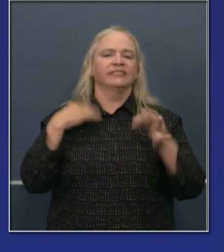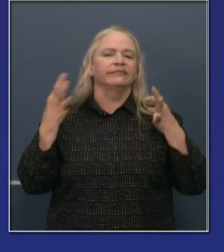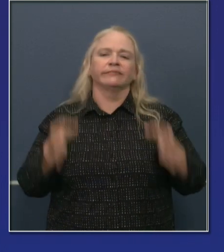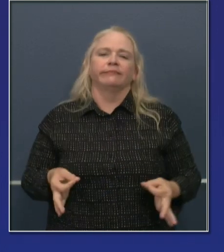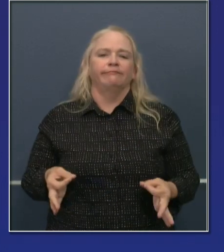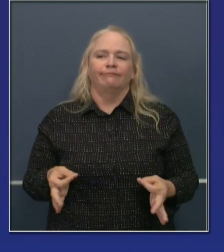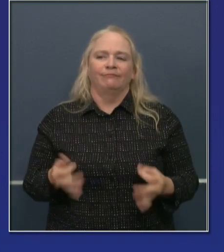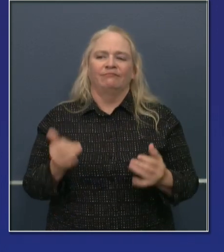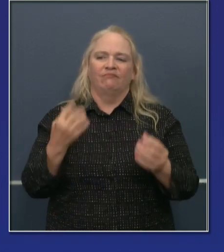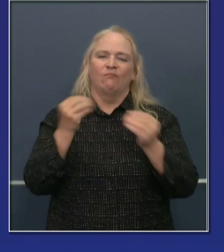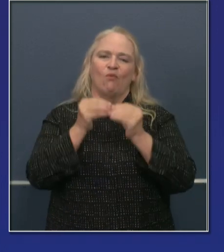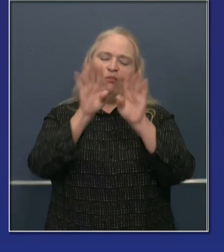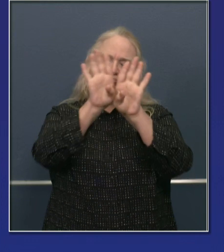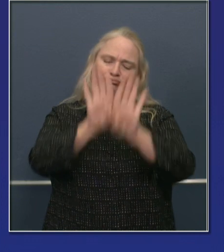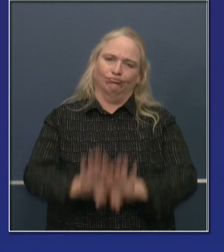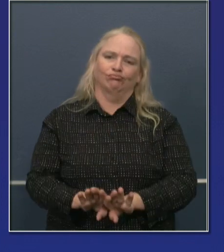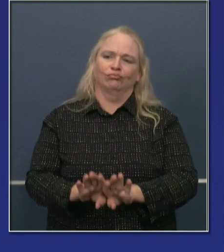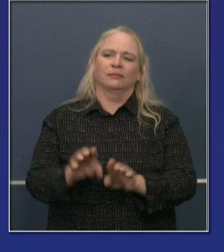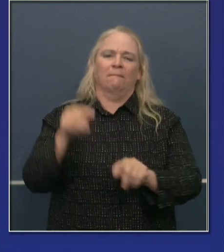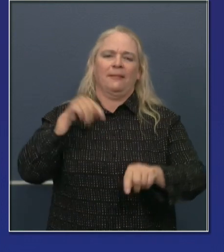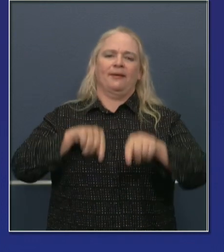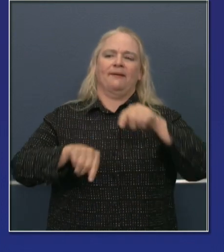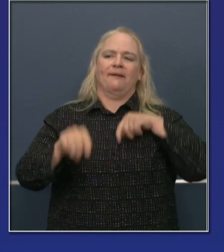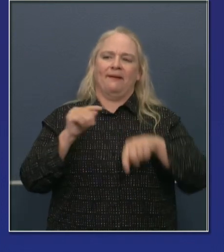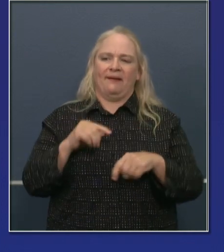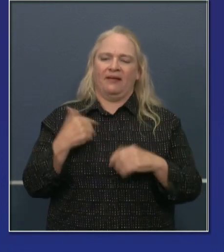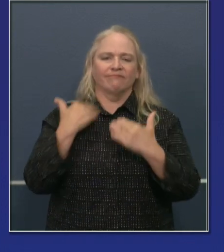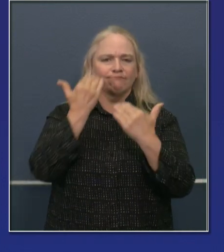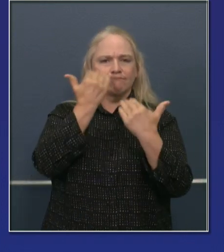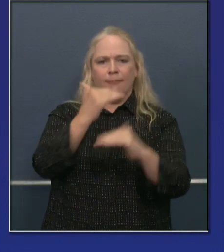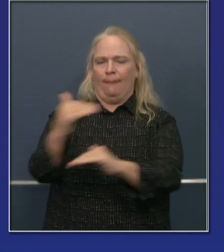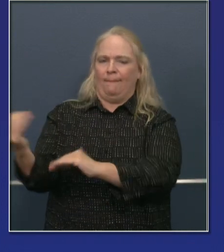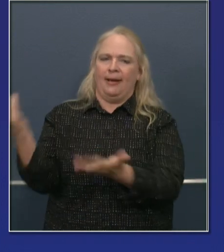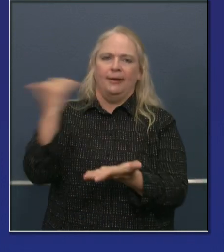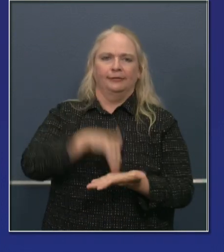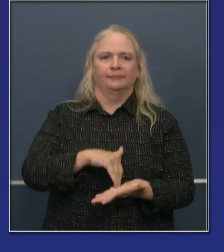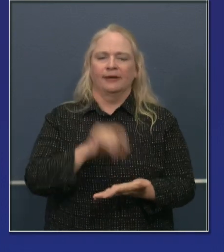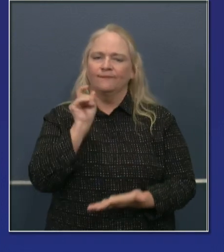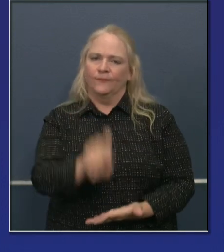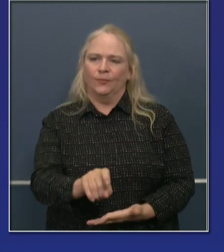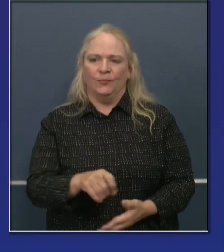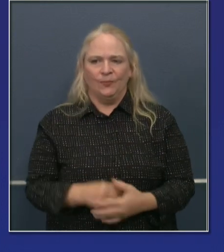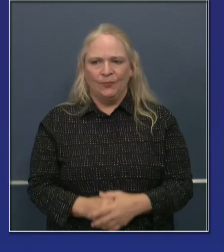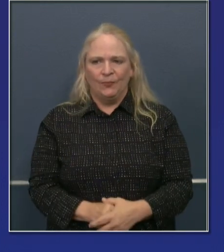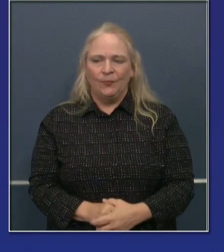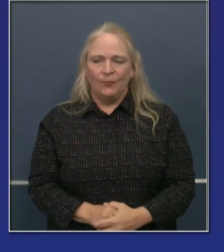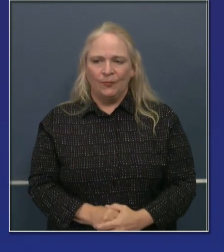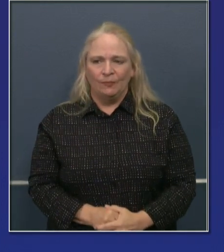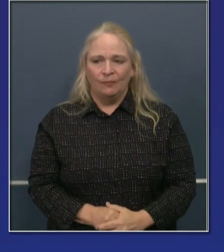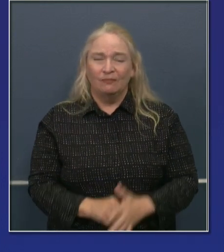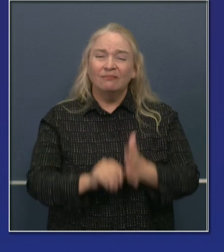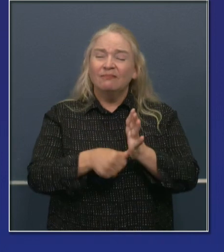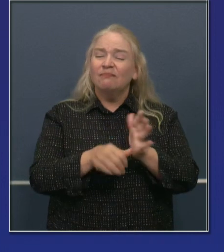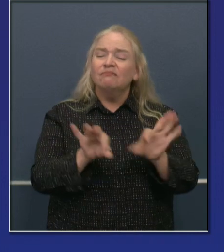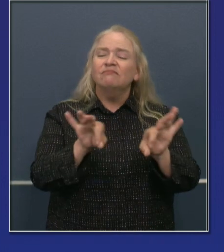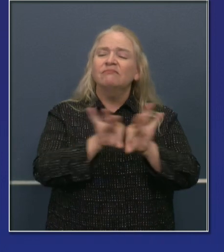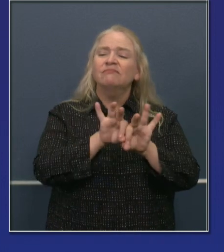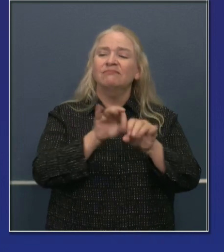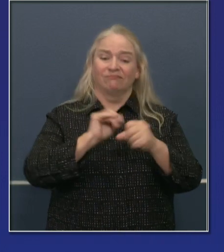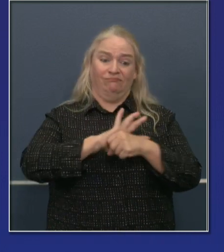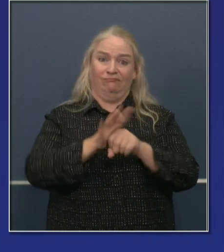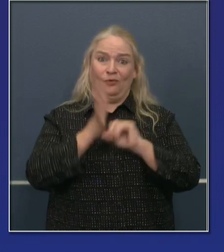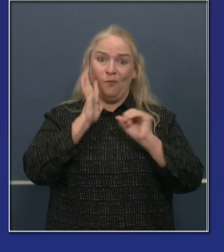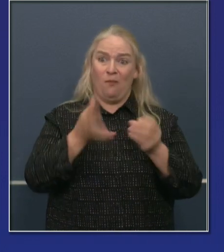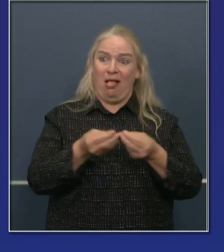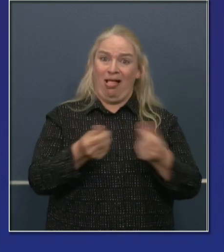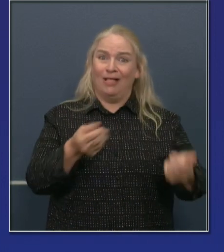thing I just think is incredibly important to remind all of you is that this virus is not going away anytime soon.